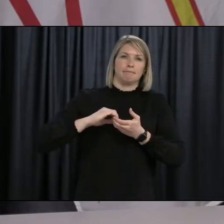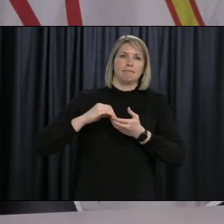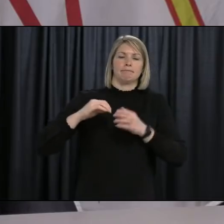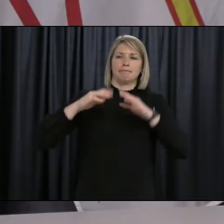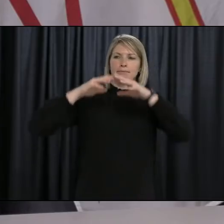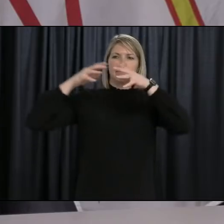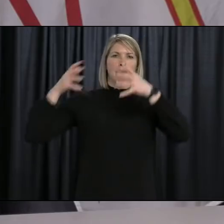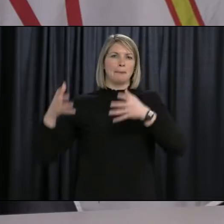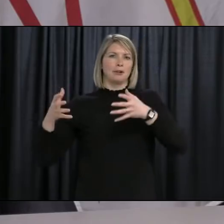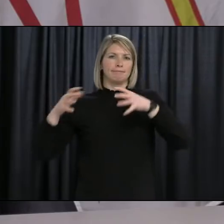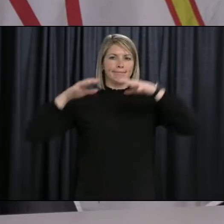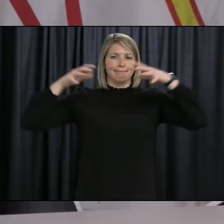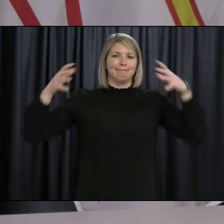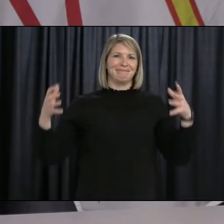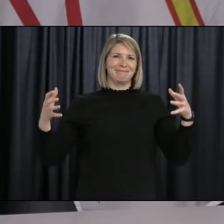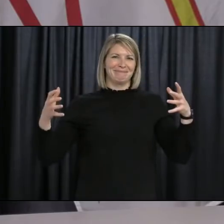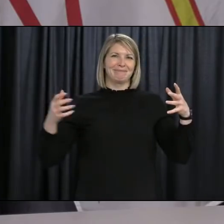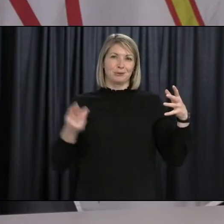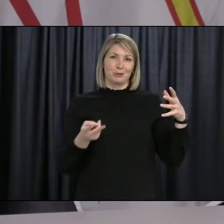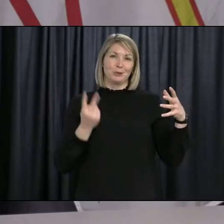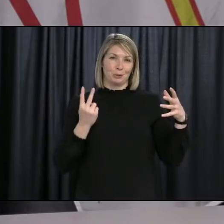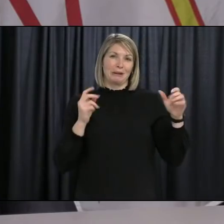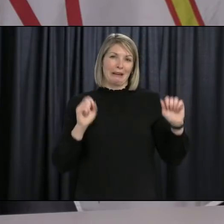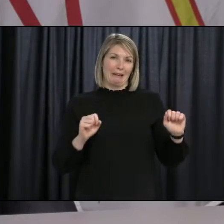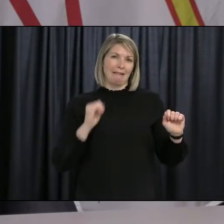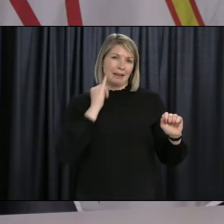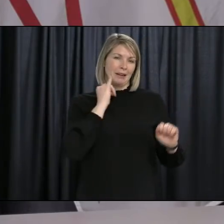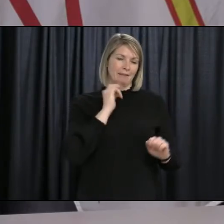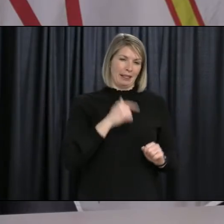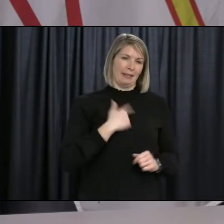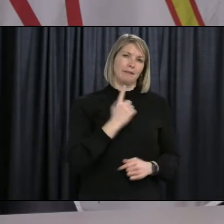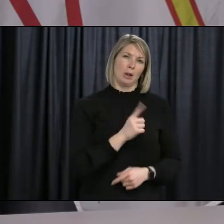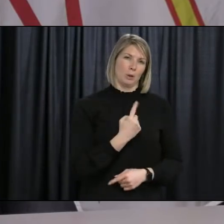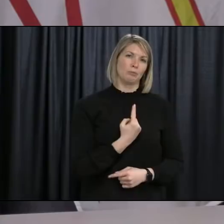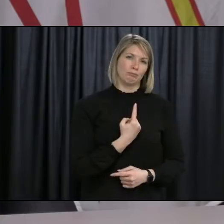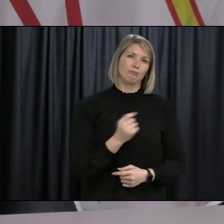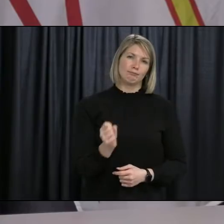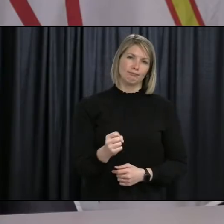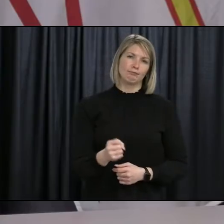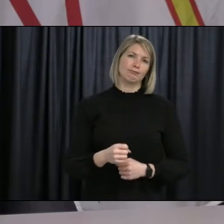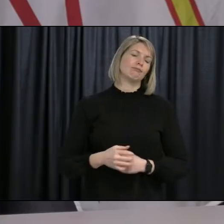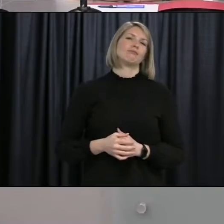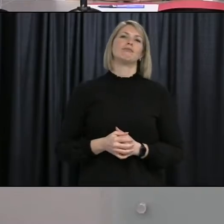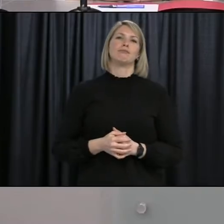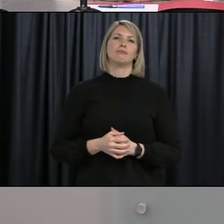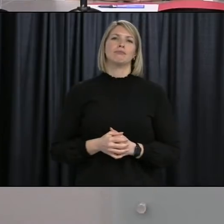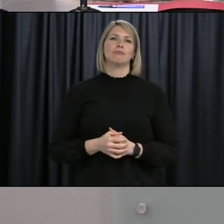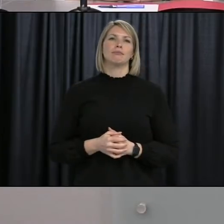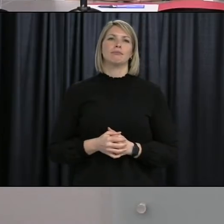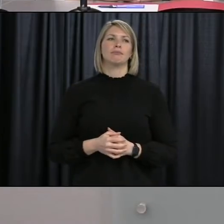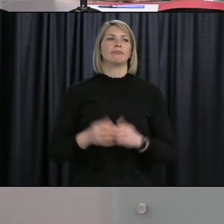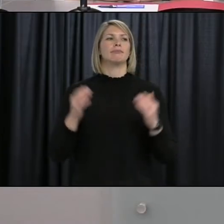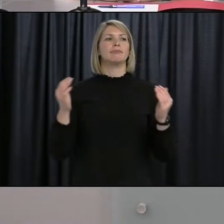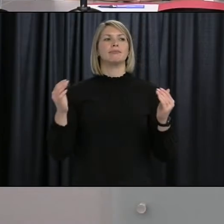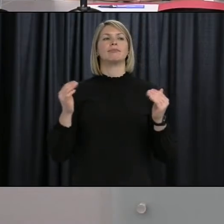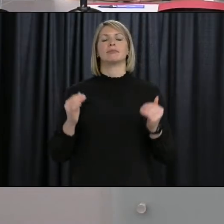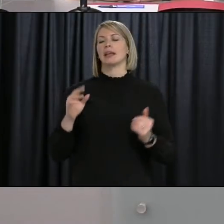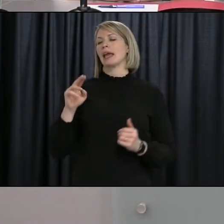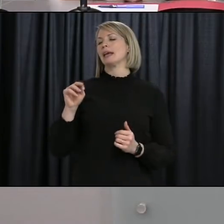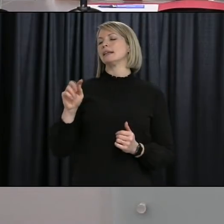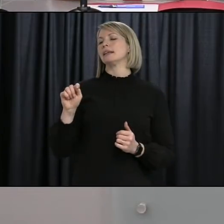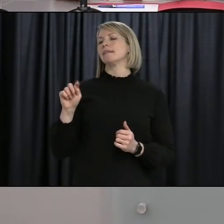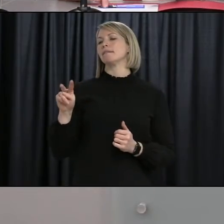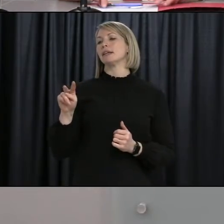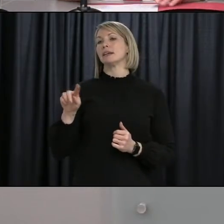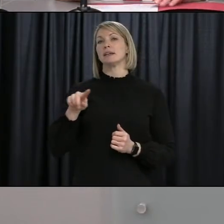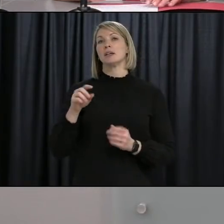somebody to talk to or to lean on as necessary. Thank you. Kellyanne Roberts with NTV. Do you have a